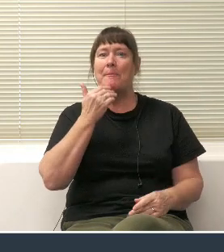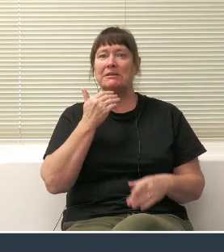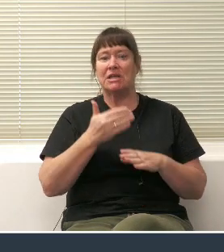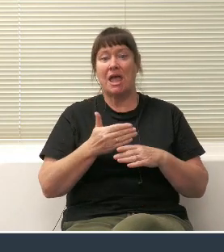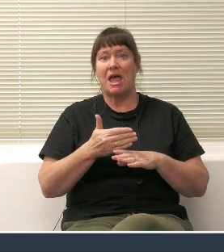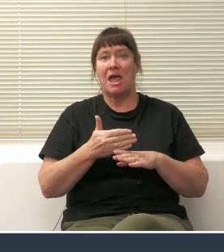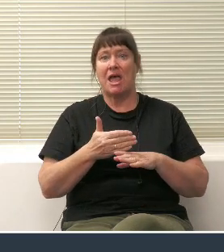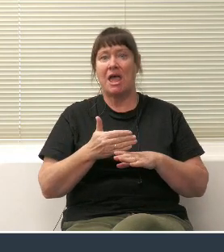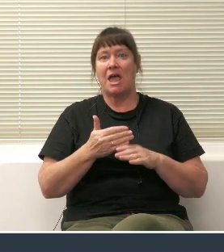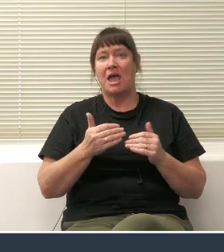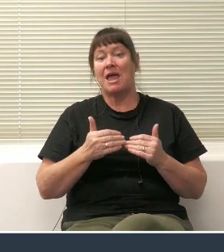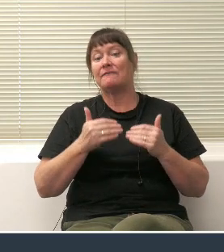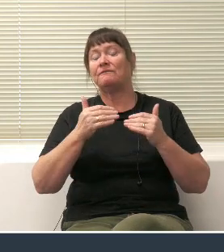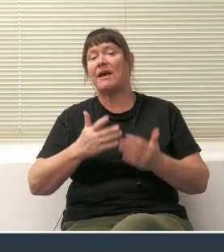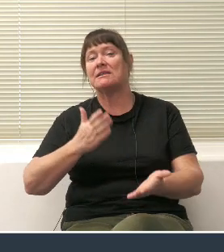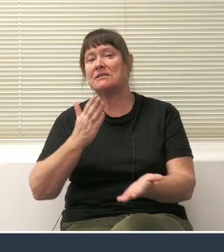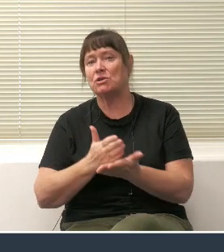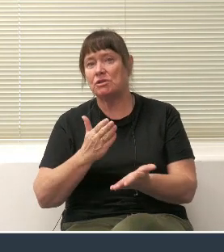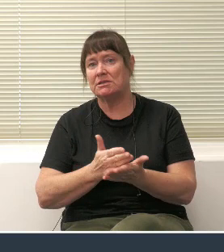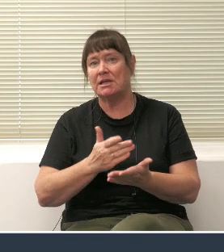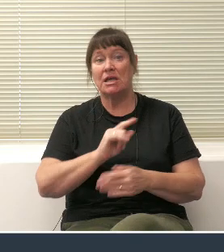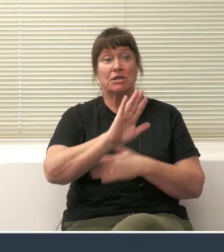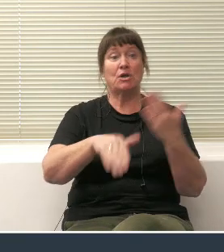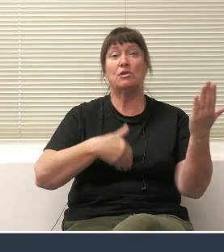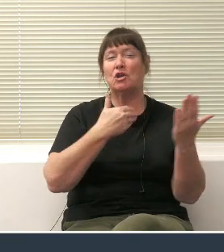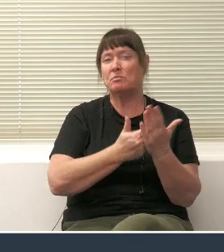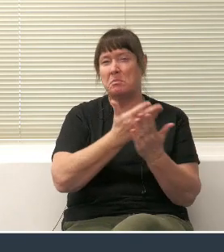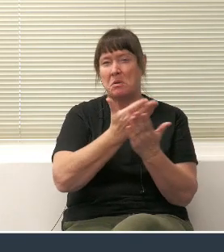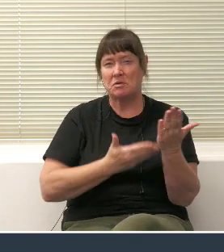and how much the proposal that ends up being. So,